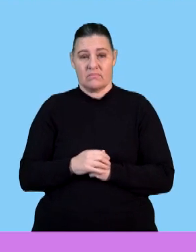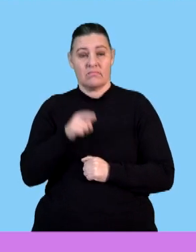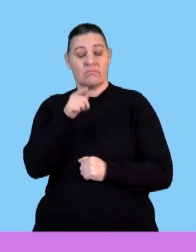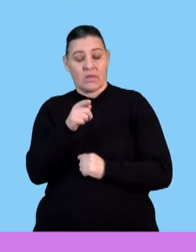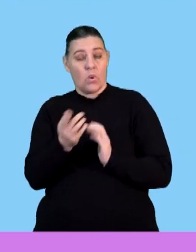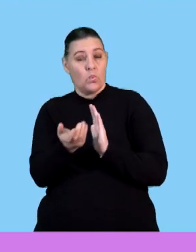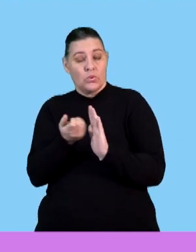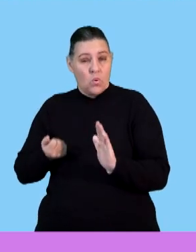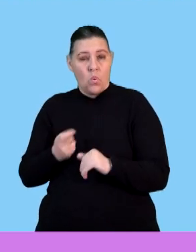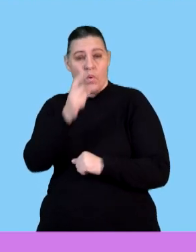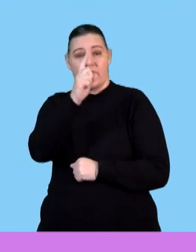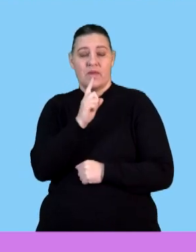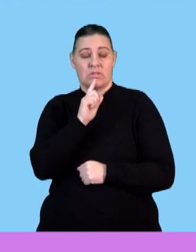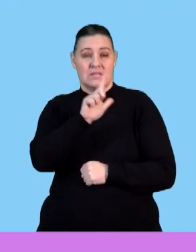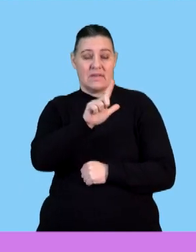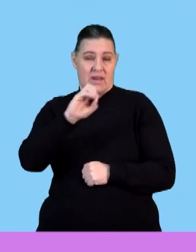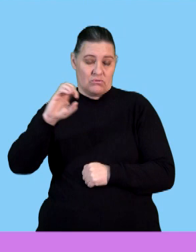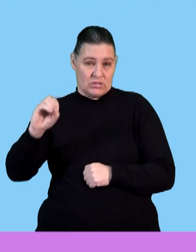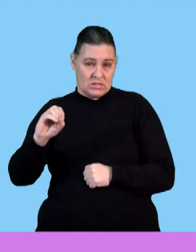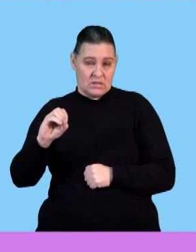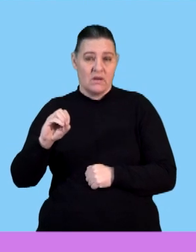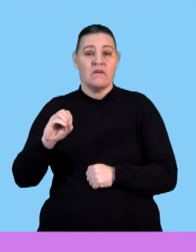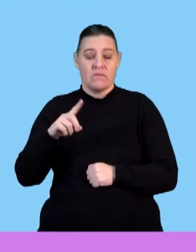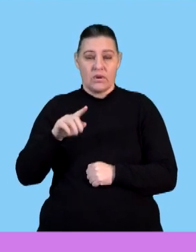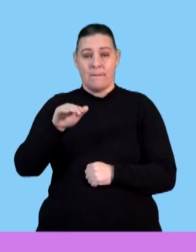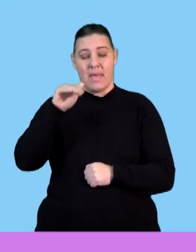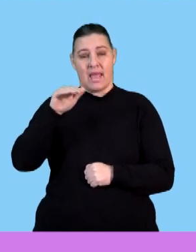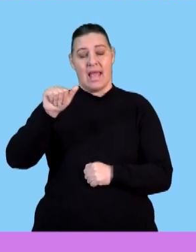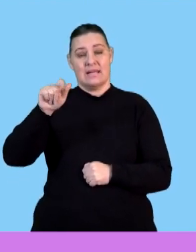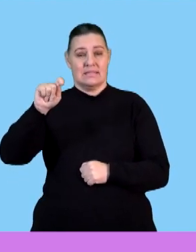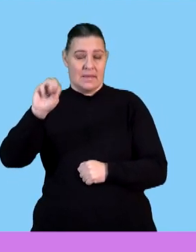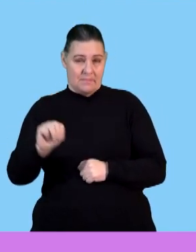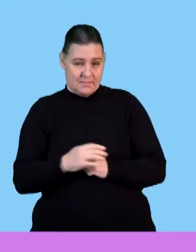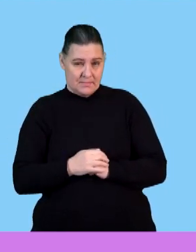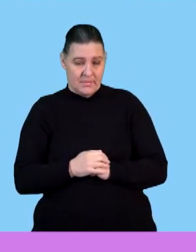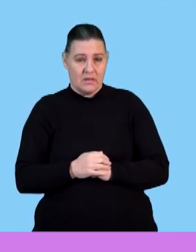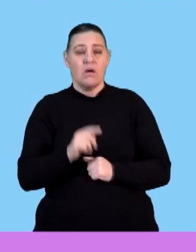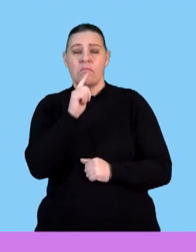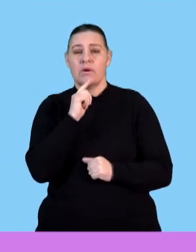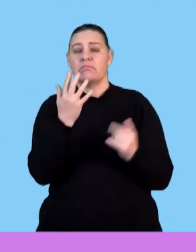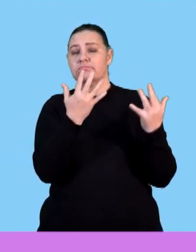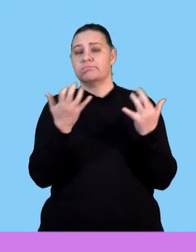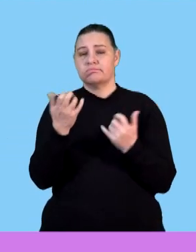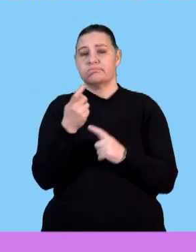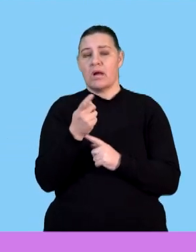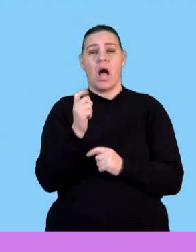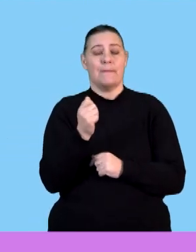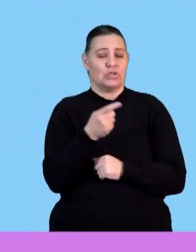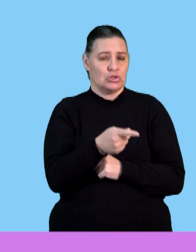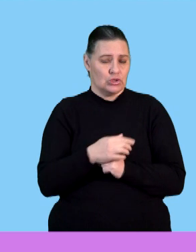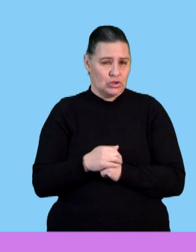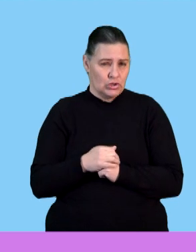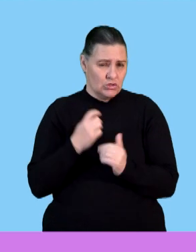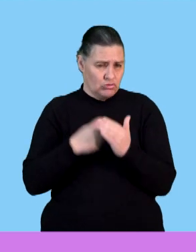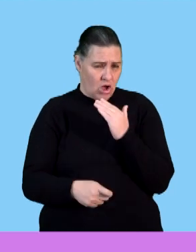Ababalwe withdraws R1,700 at a Mega Bank ATM. Calculate what this withdrawal will cost